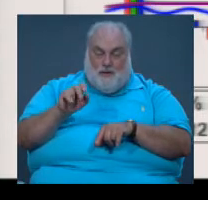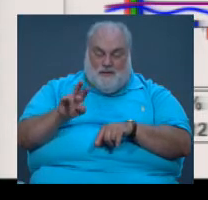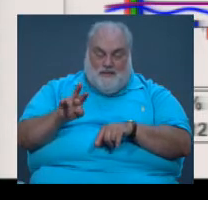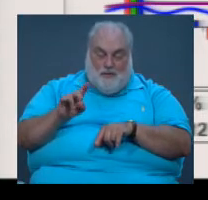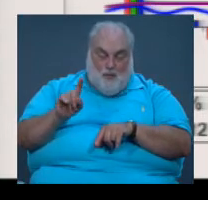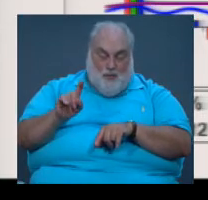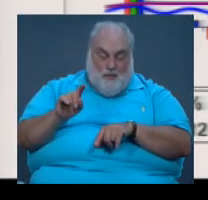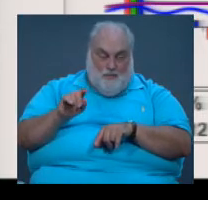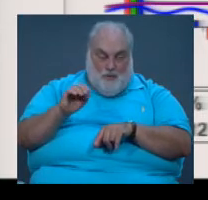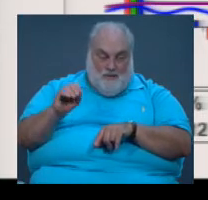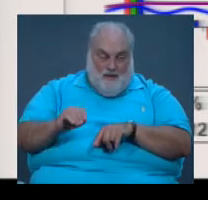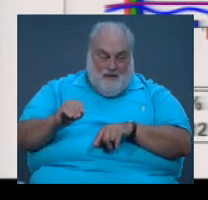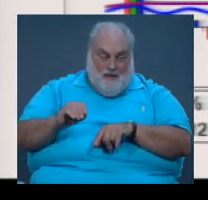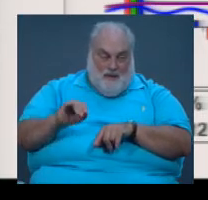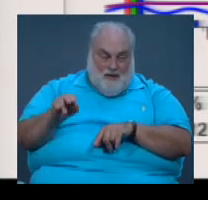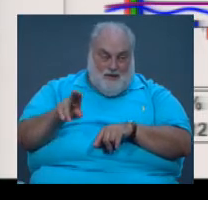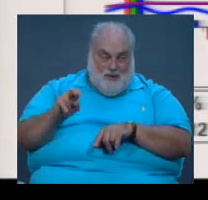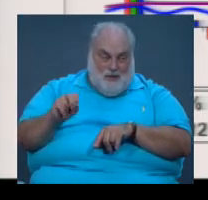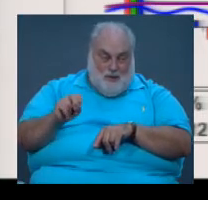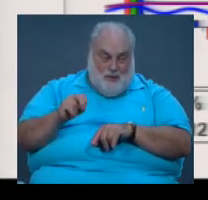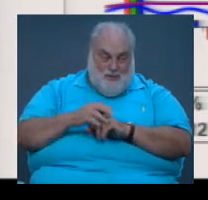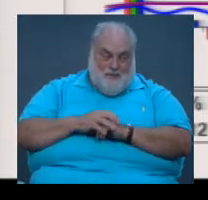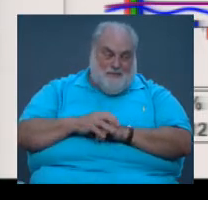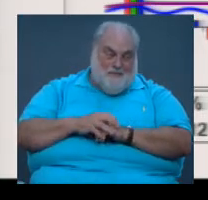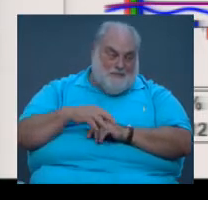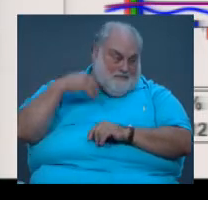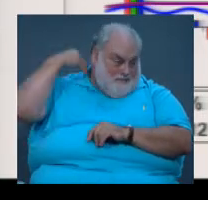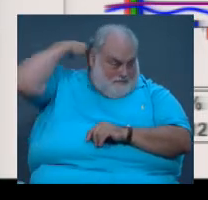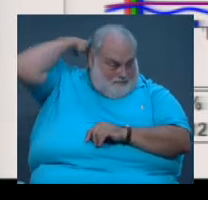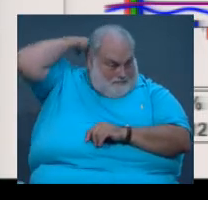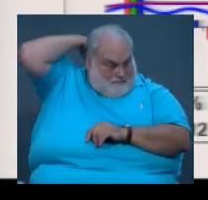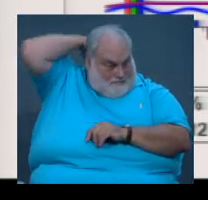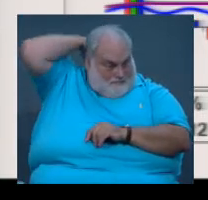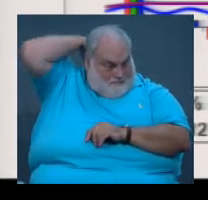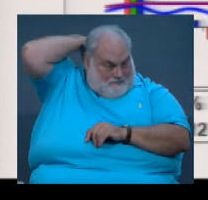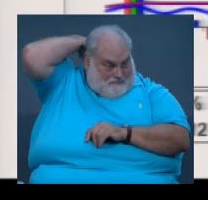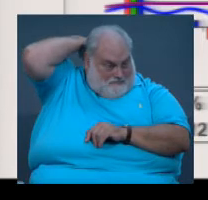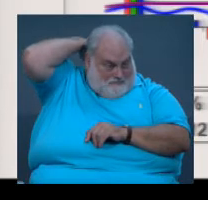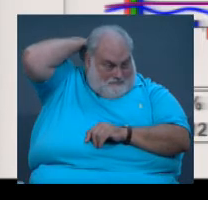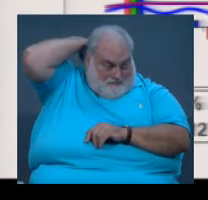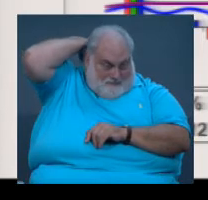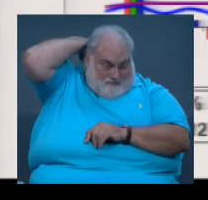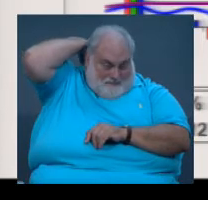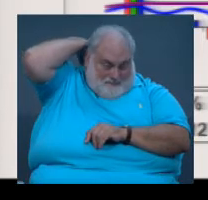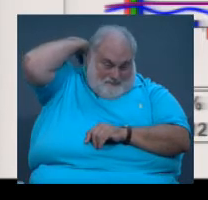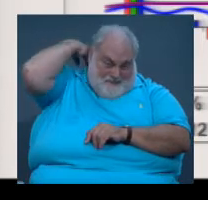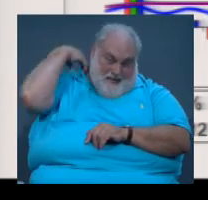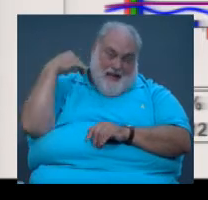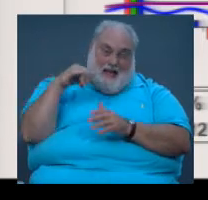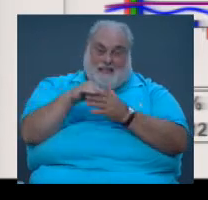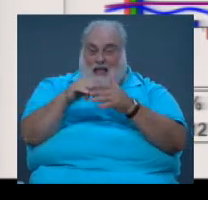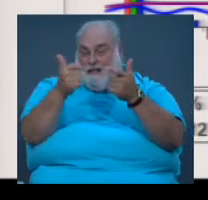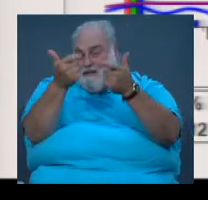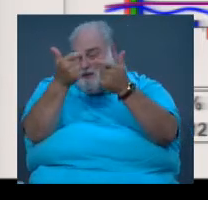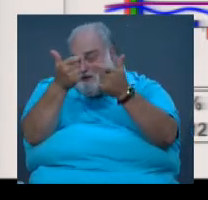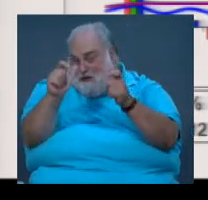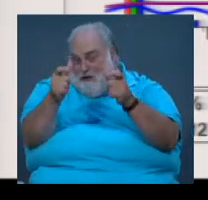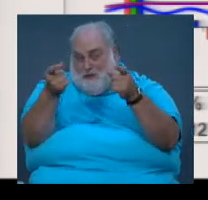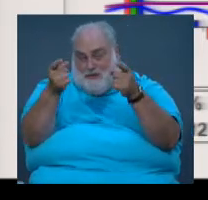2.71% in June. Now, obviously, that very large result is